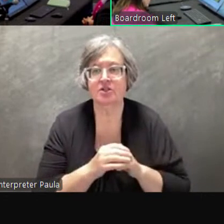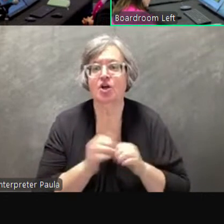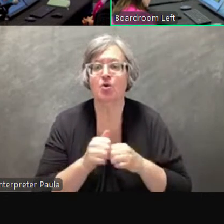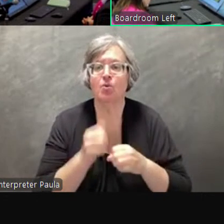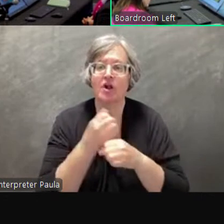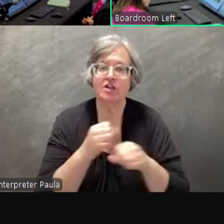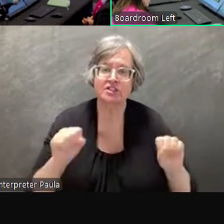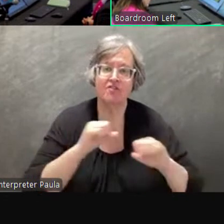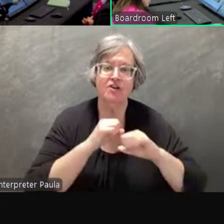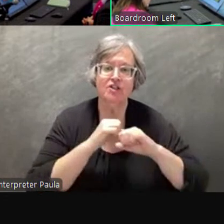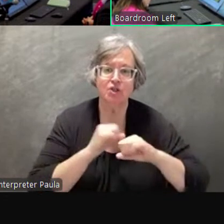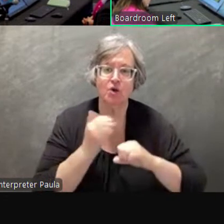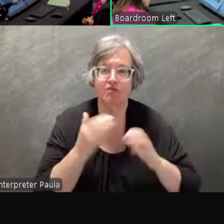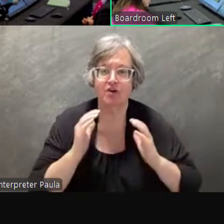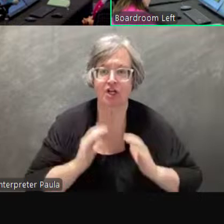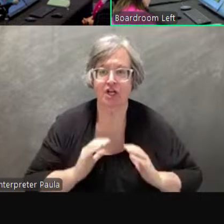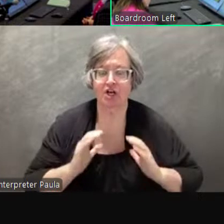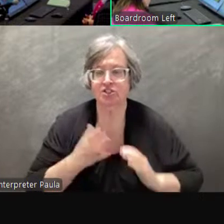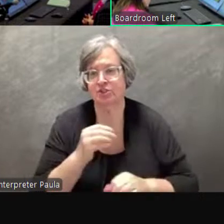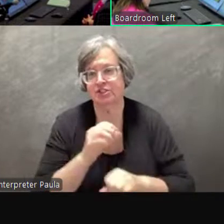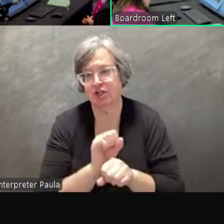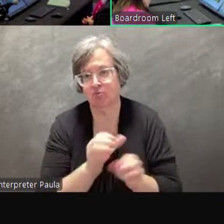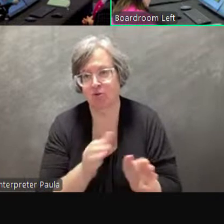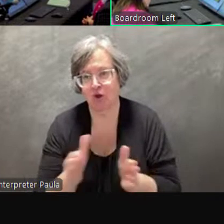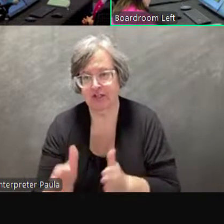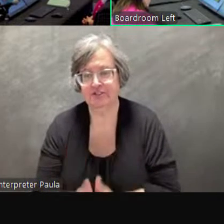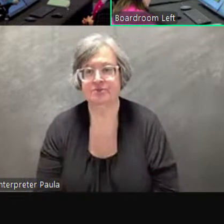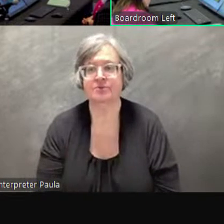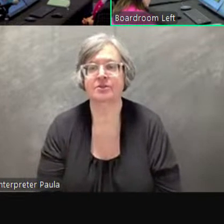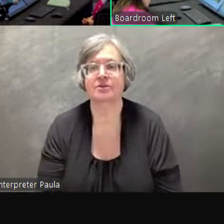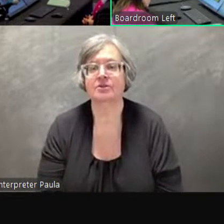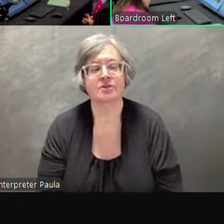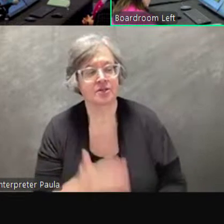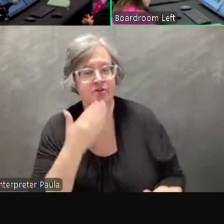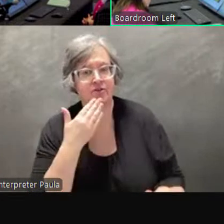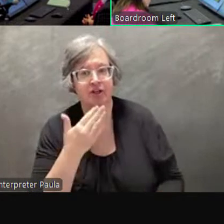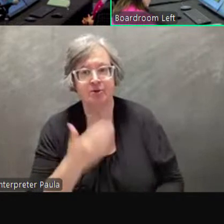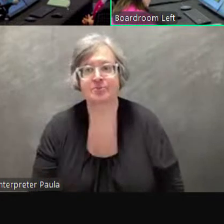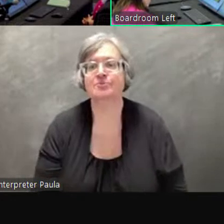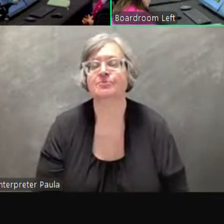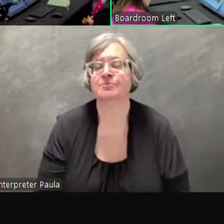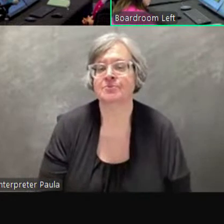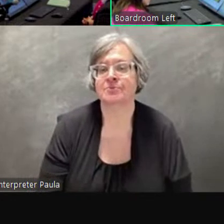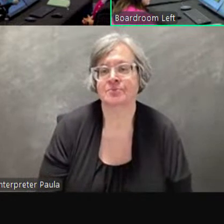our customers and of our employees. Appreciate that. Thanks.